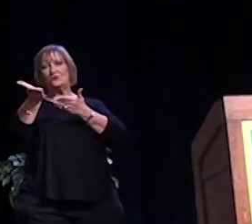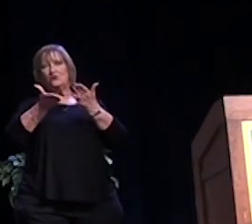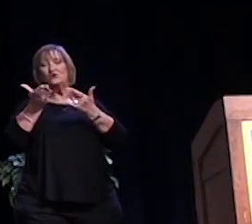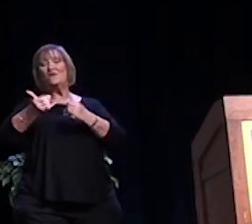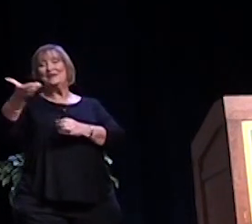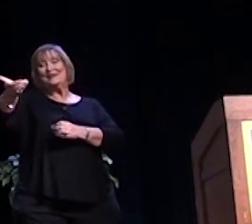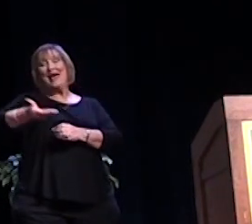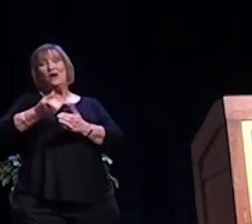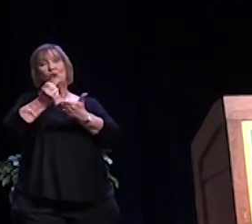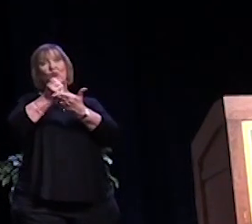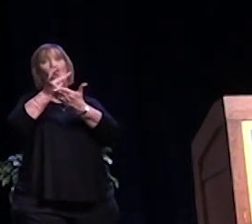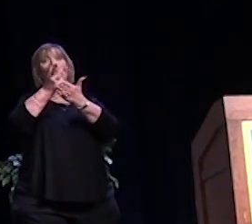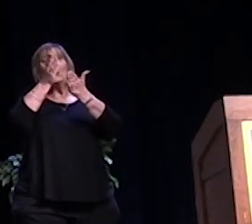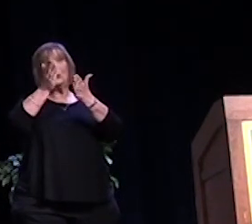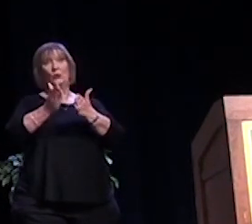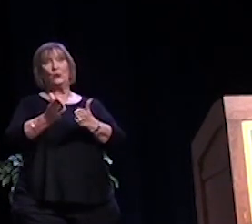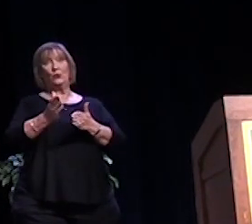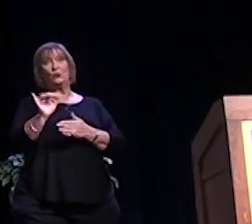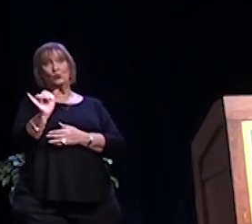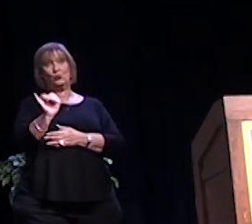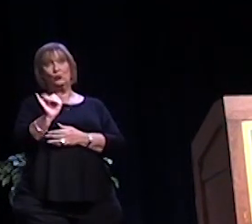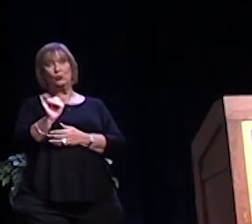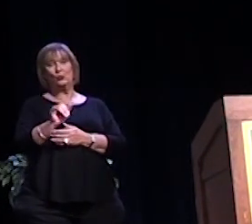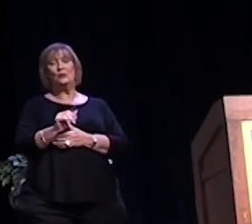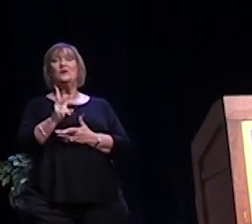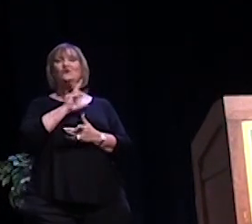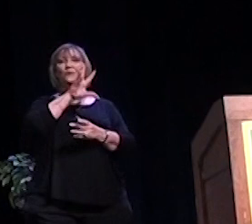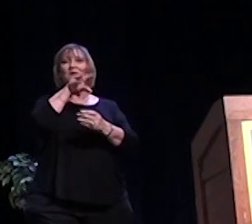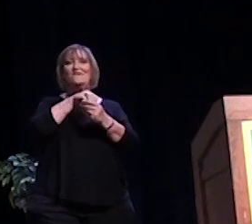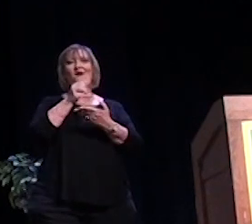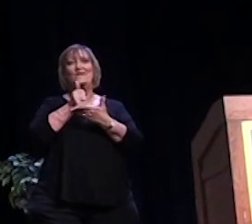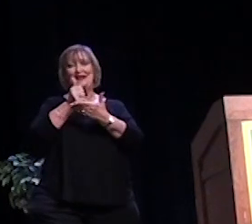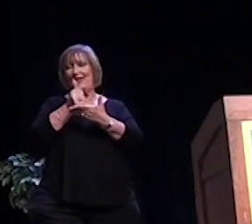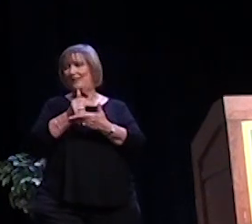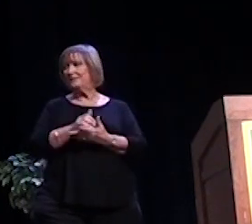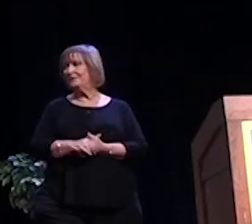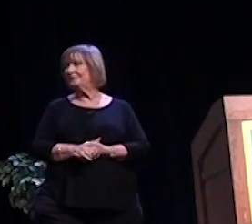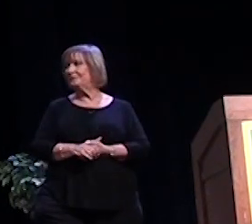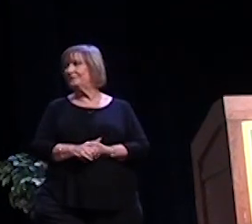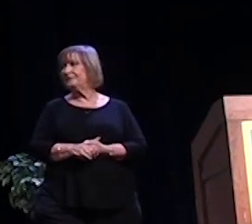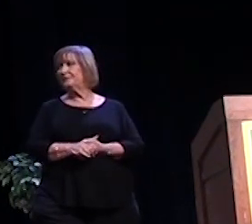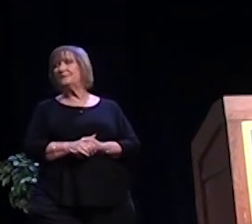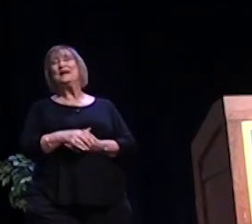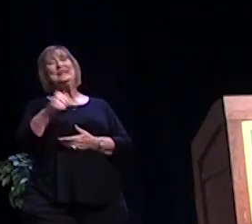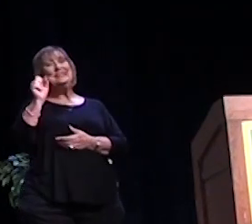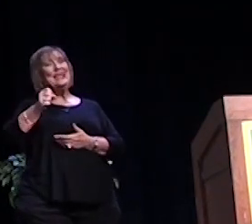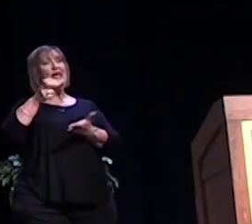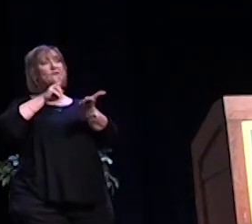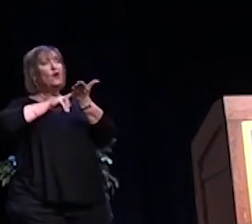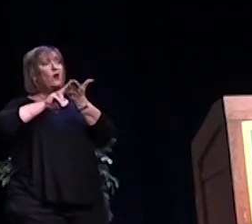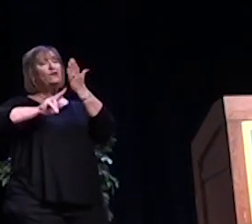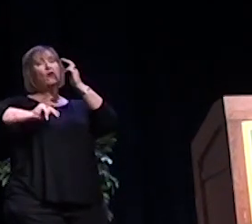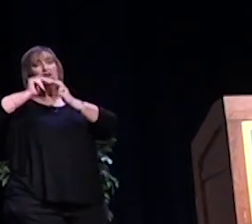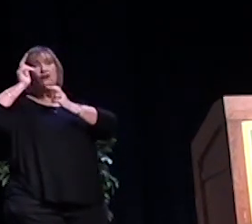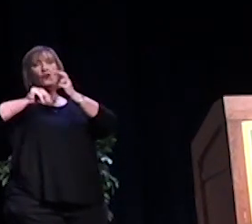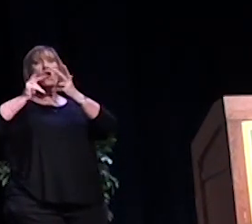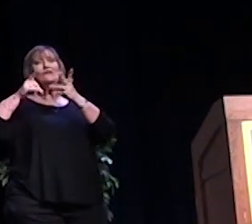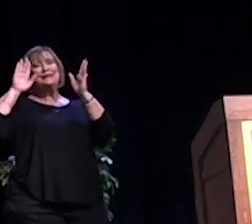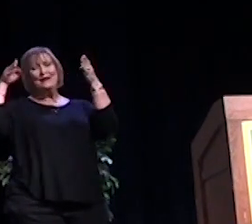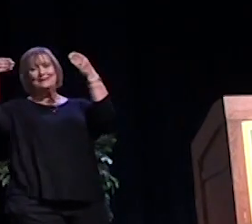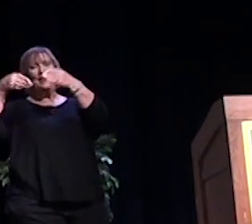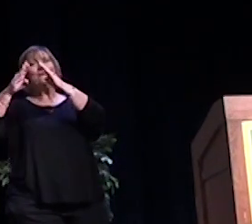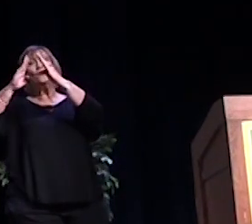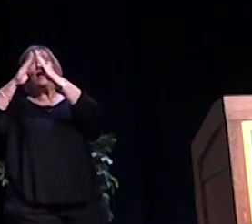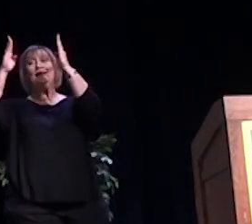them. And because rehab specialists, their skill set is to work on the house, is to make sure the house is the best it can